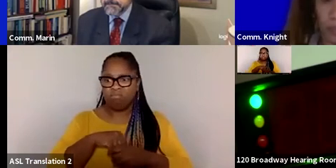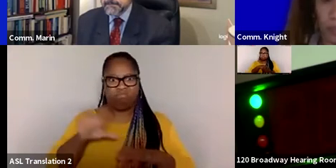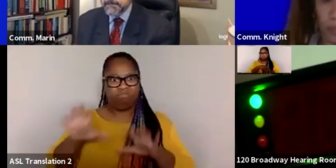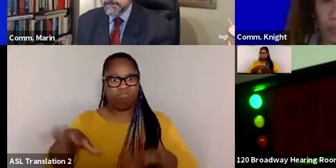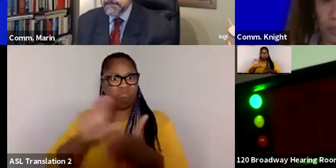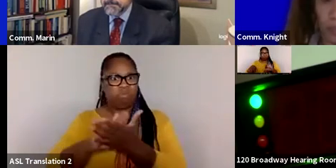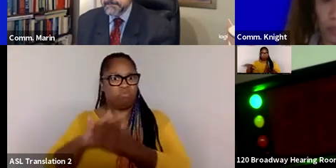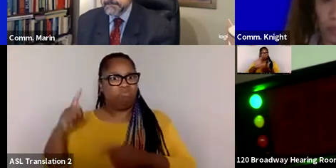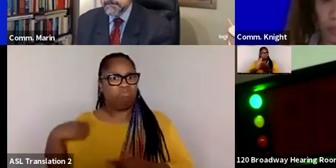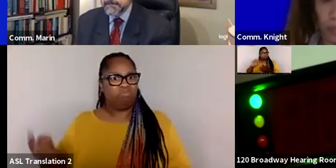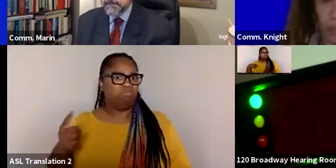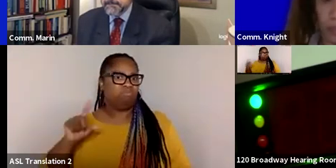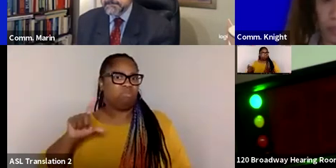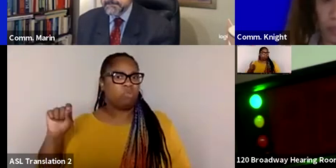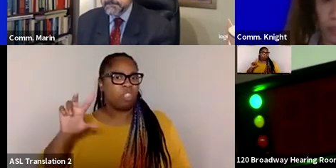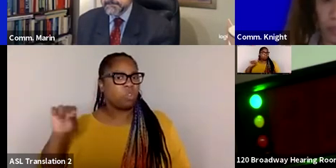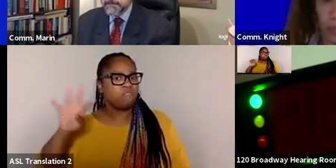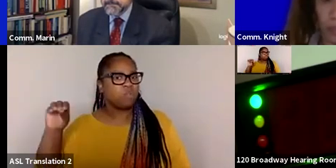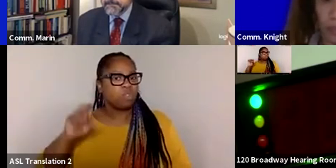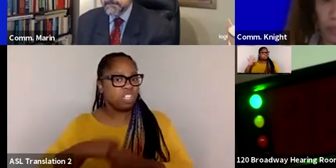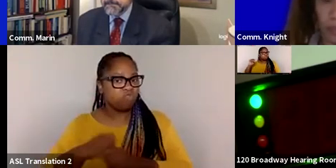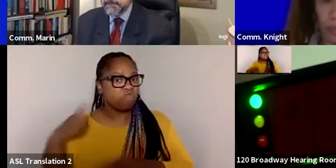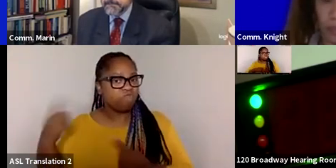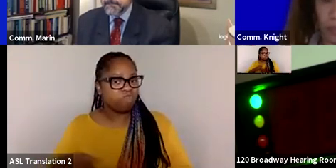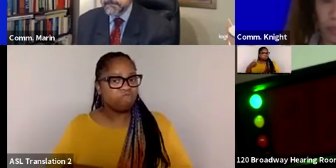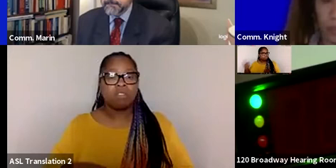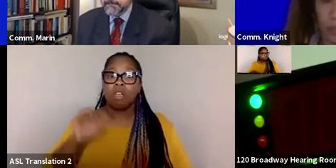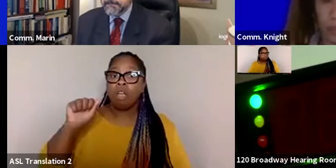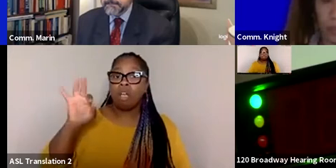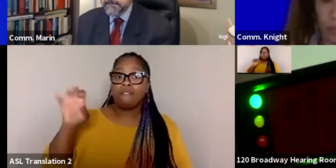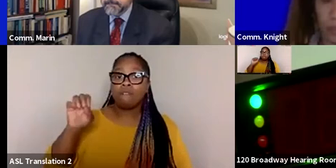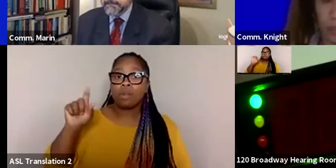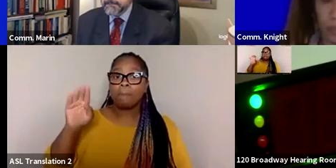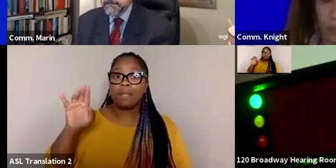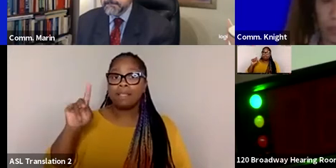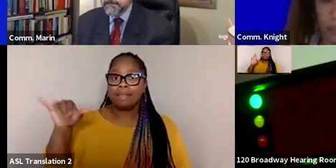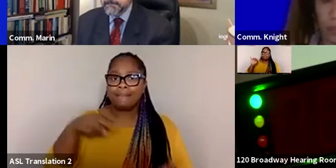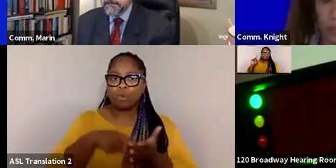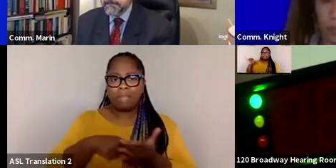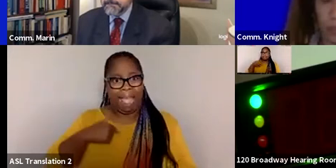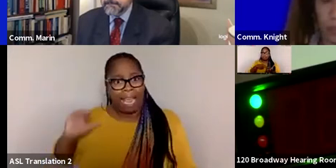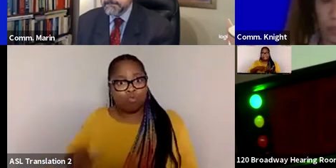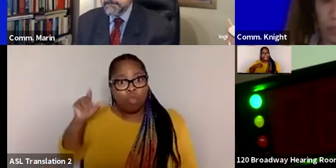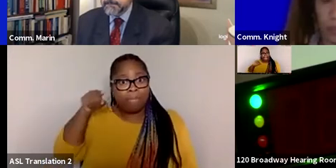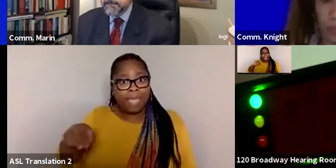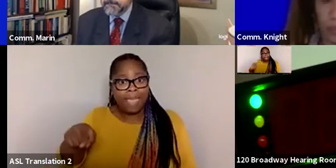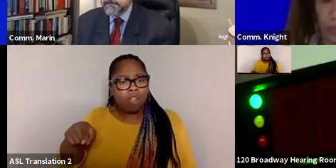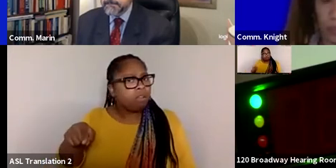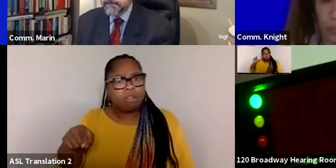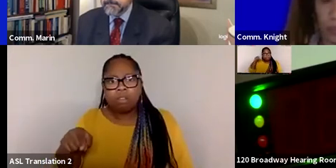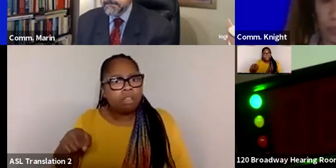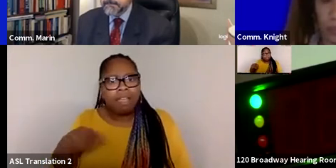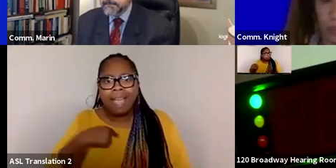decades. Affordability. If I grew up on the block and can't afford any of the